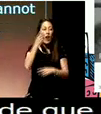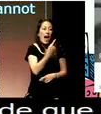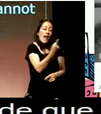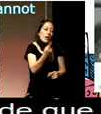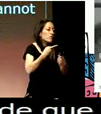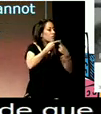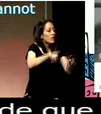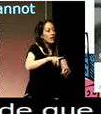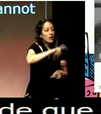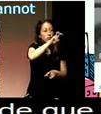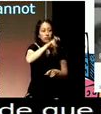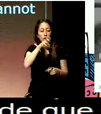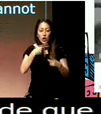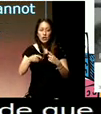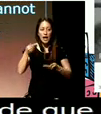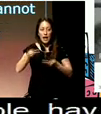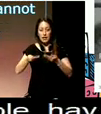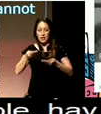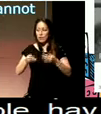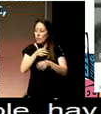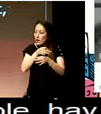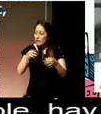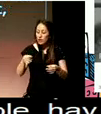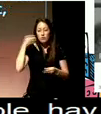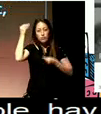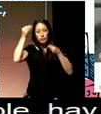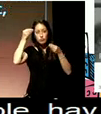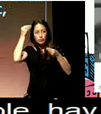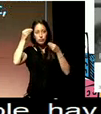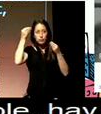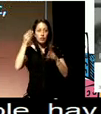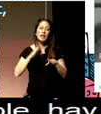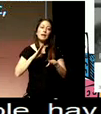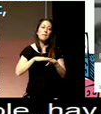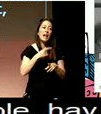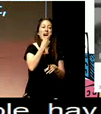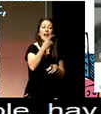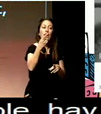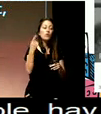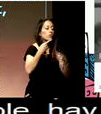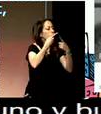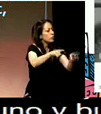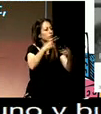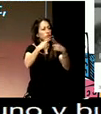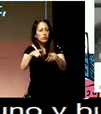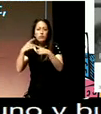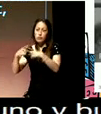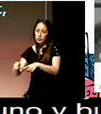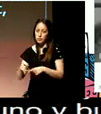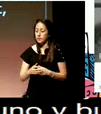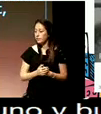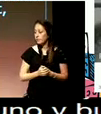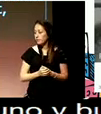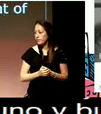is unique. We have to look for a point of a balanced point, which